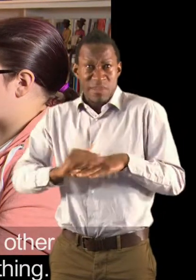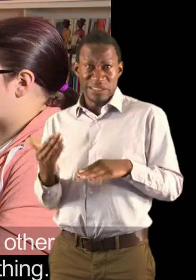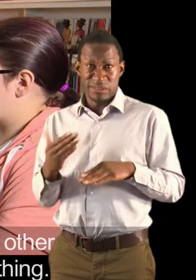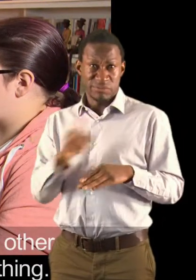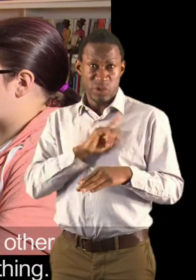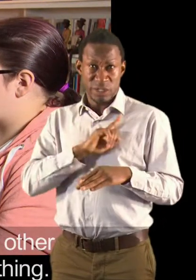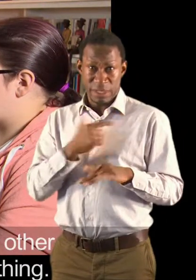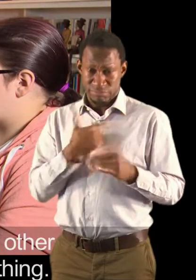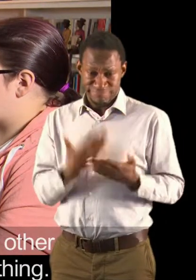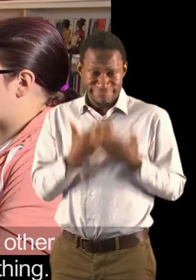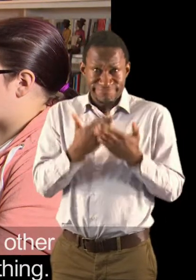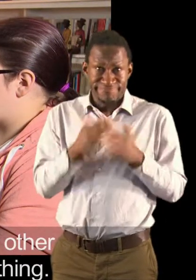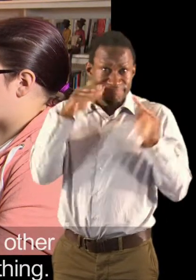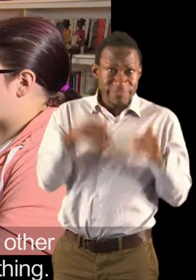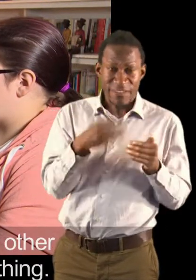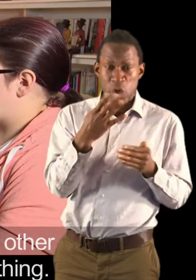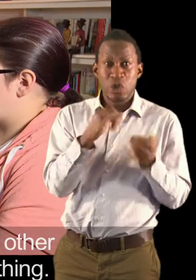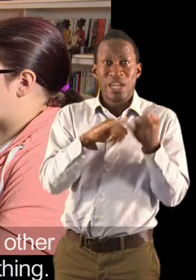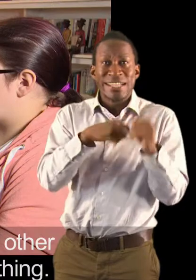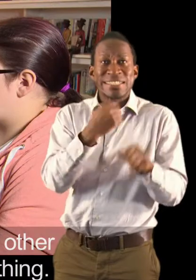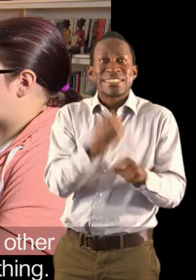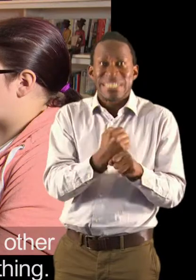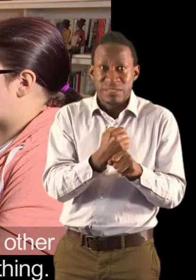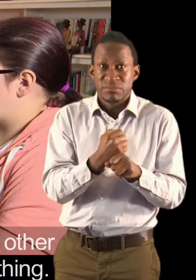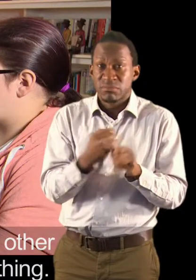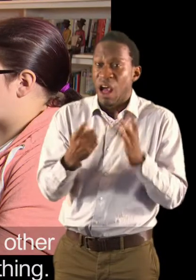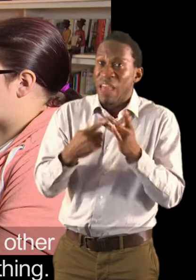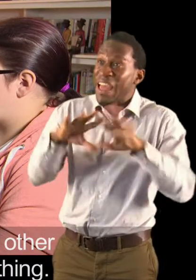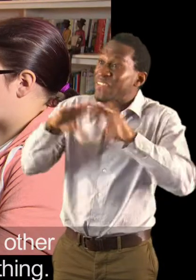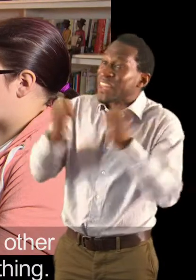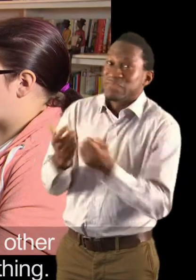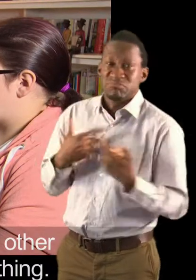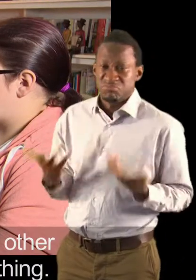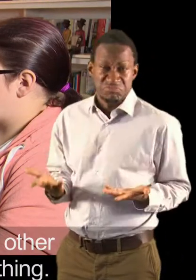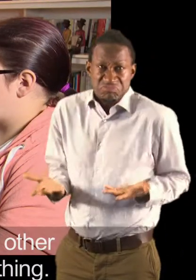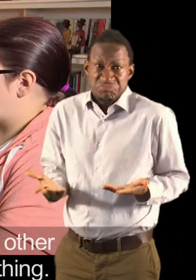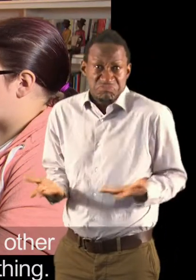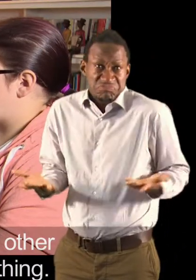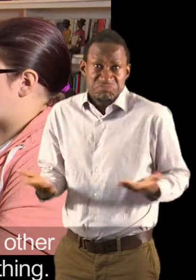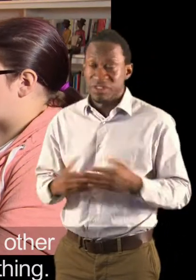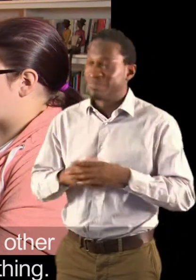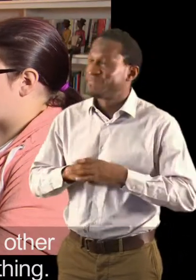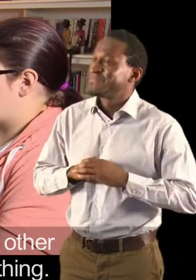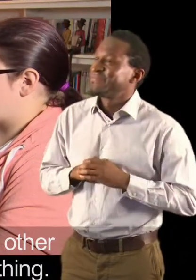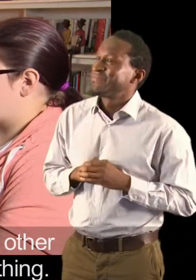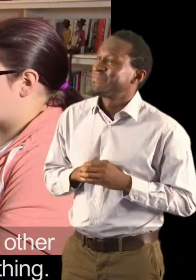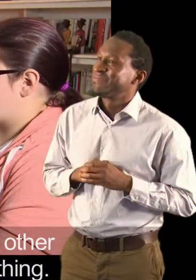already doing for other GCSE and I can't do everything.